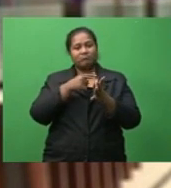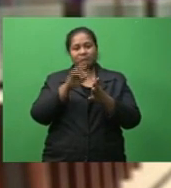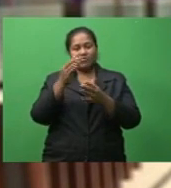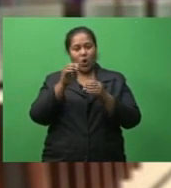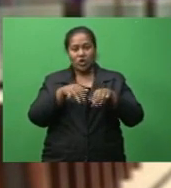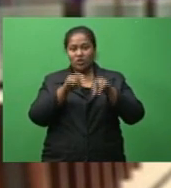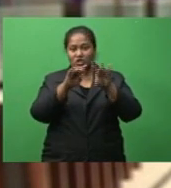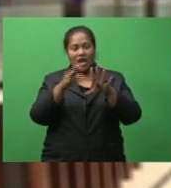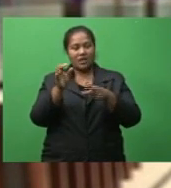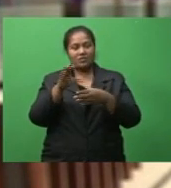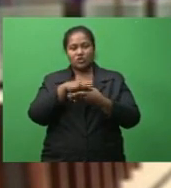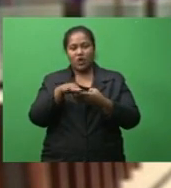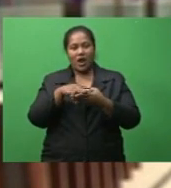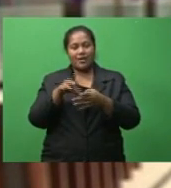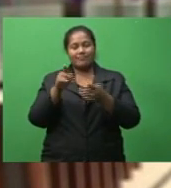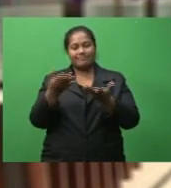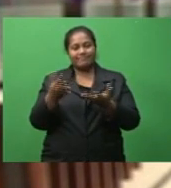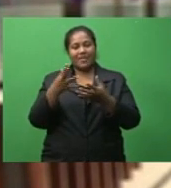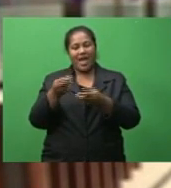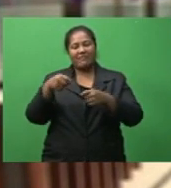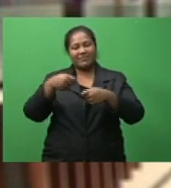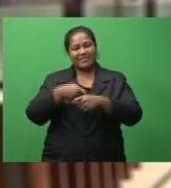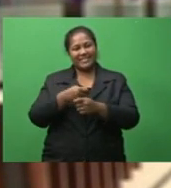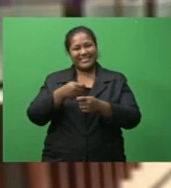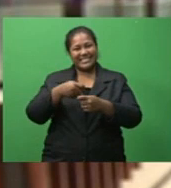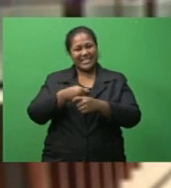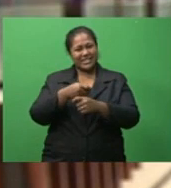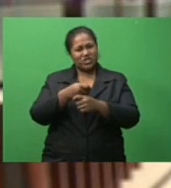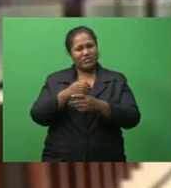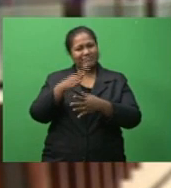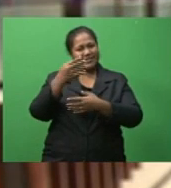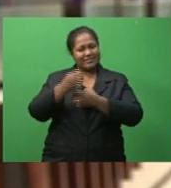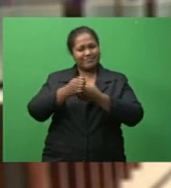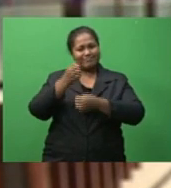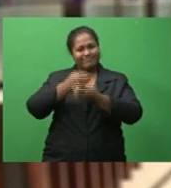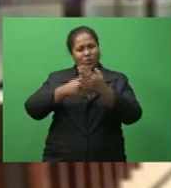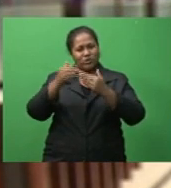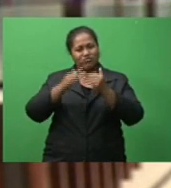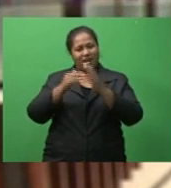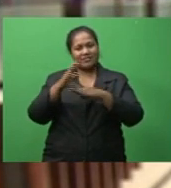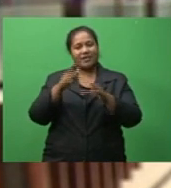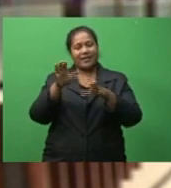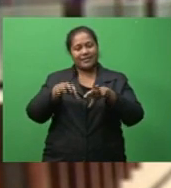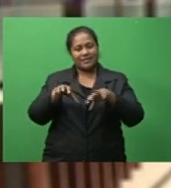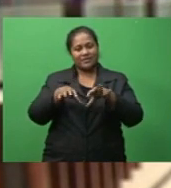and engineering construction activity for the first quarter revealed a 1% drop.